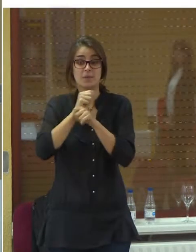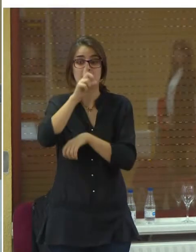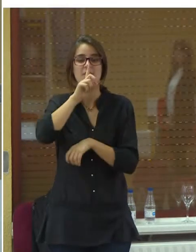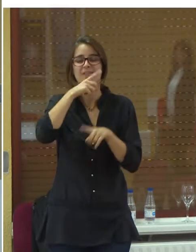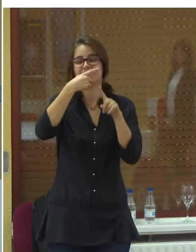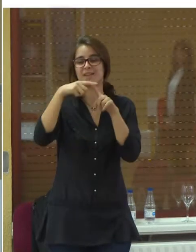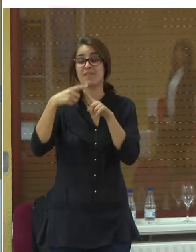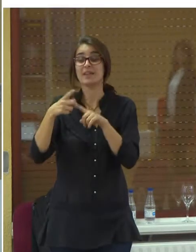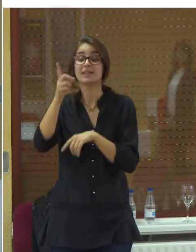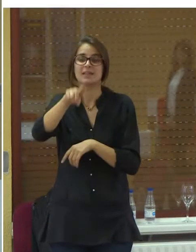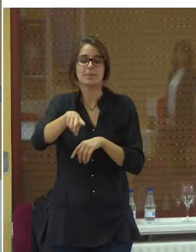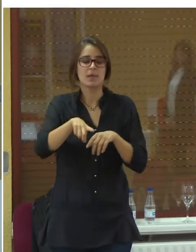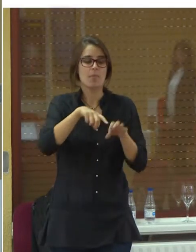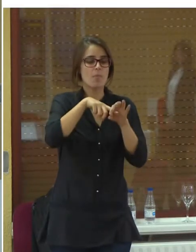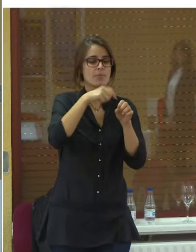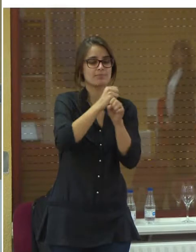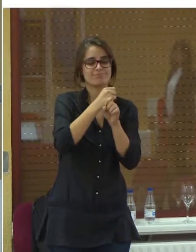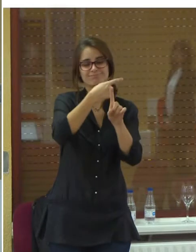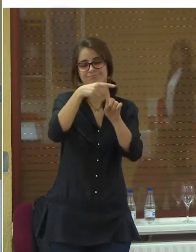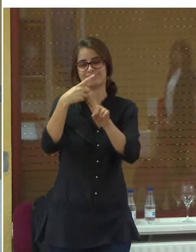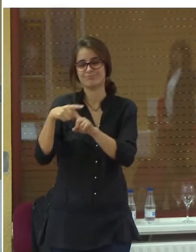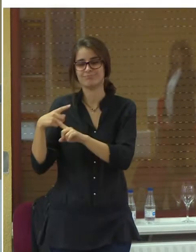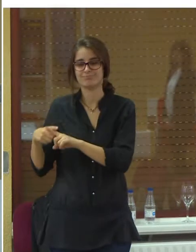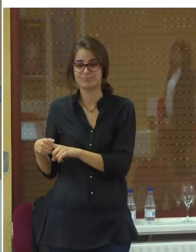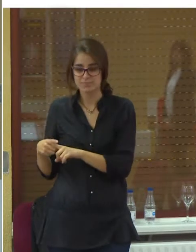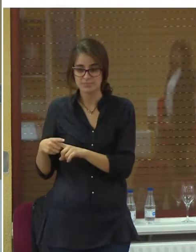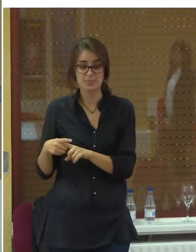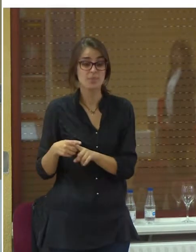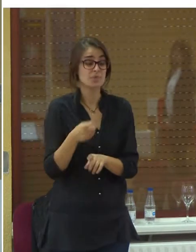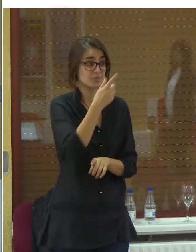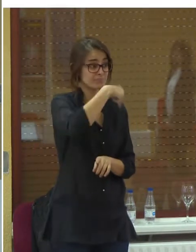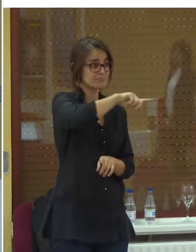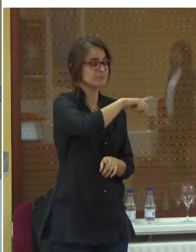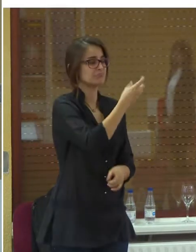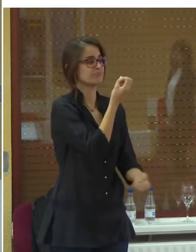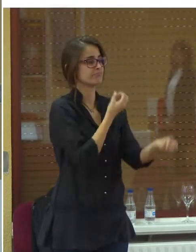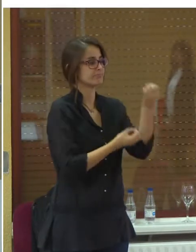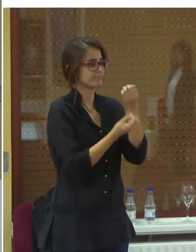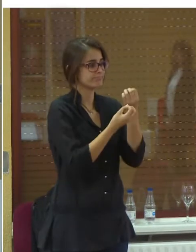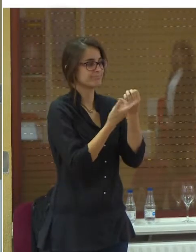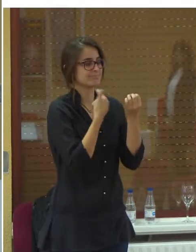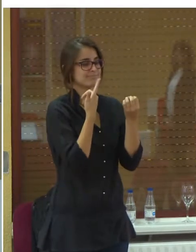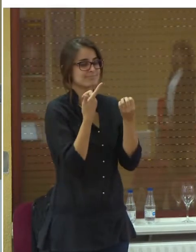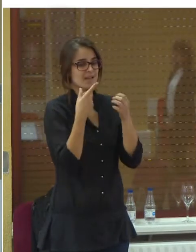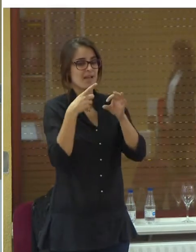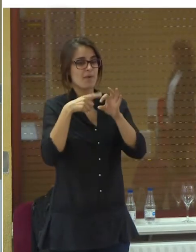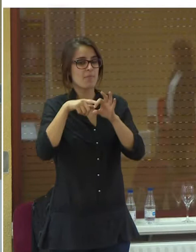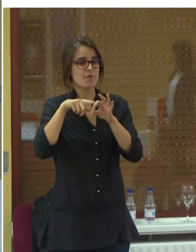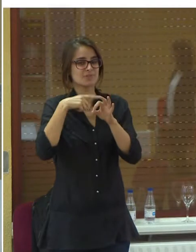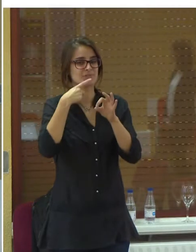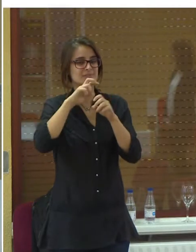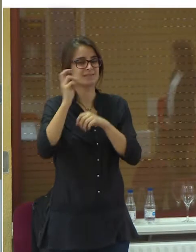profiles of employees in different job posts. So on the one hand, as I said before, there is a